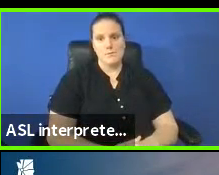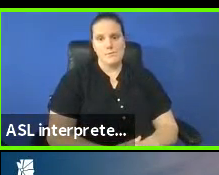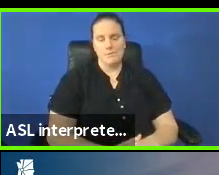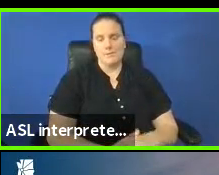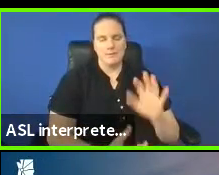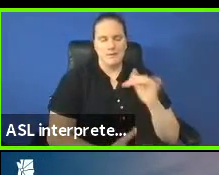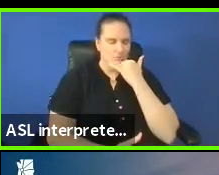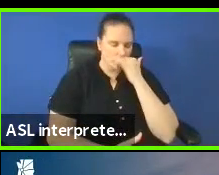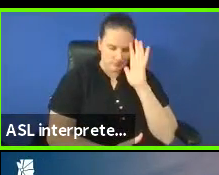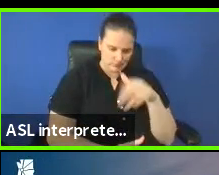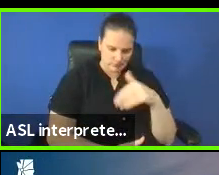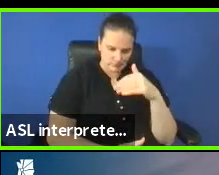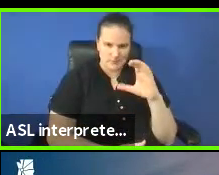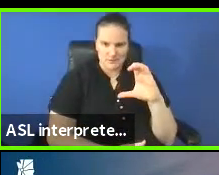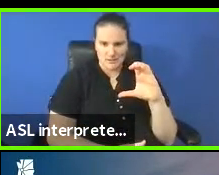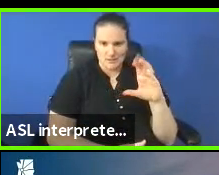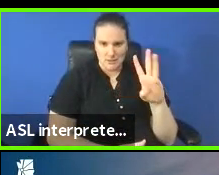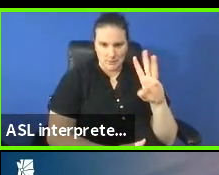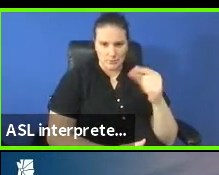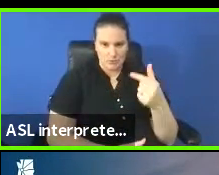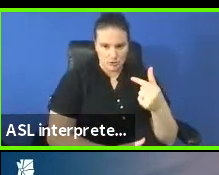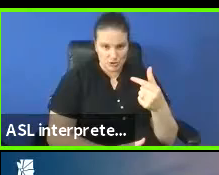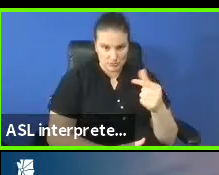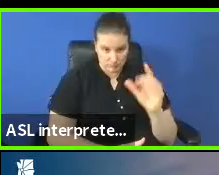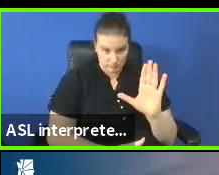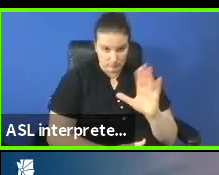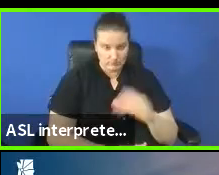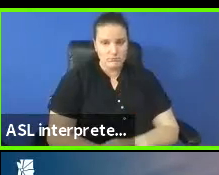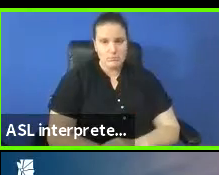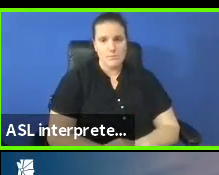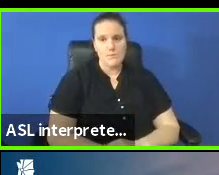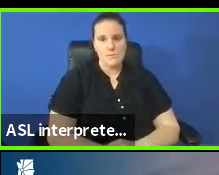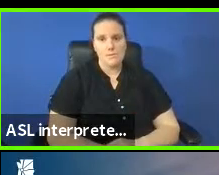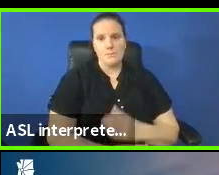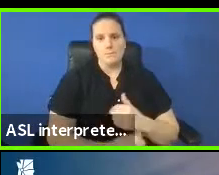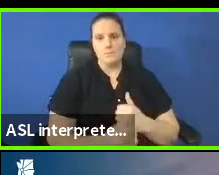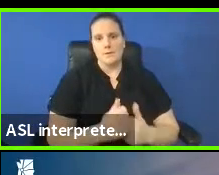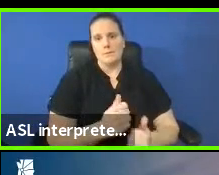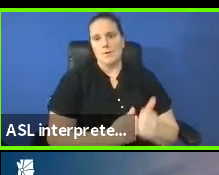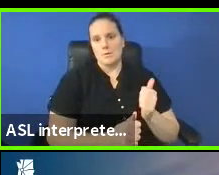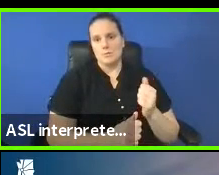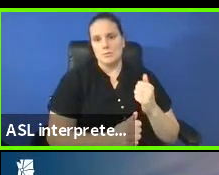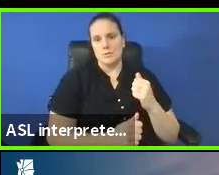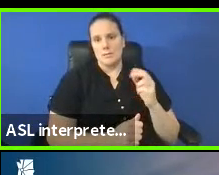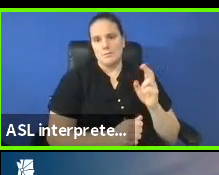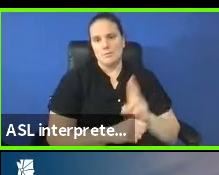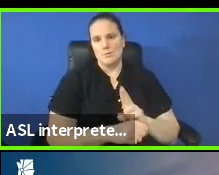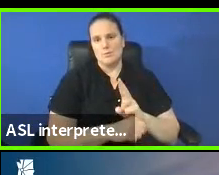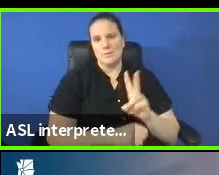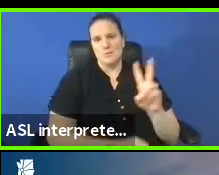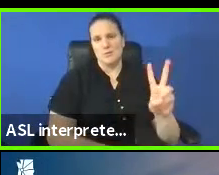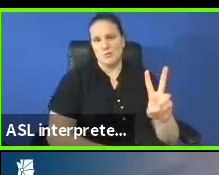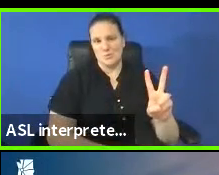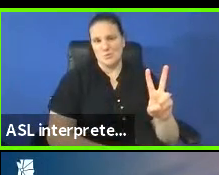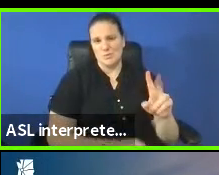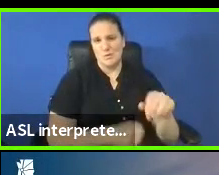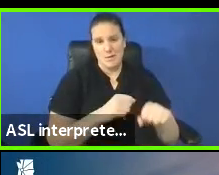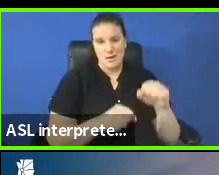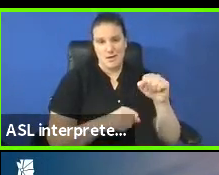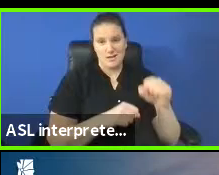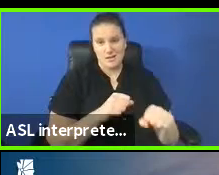wrong. It's okay. The CWG. And the most modes I've used is probably 2, I guess,